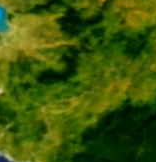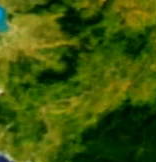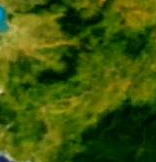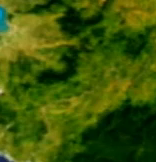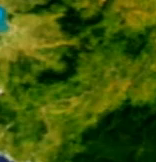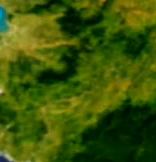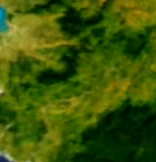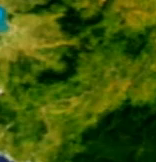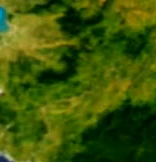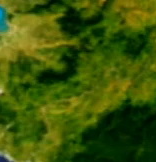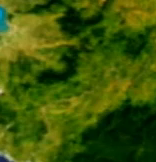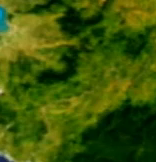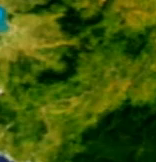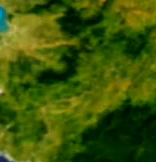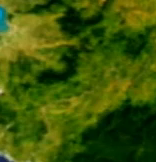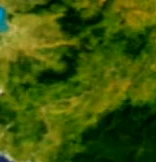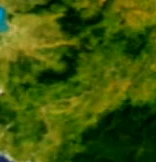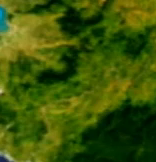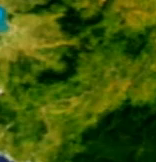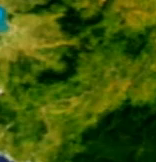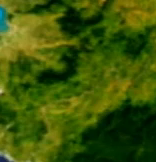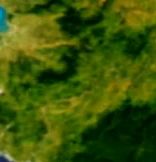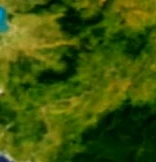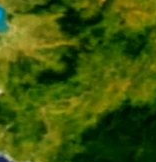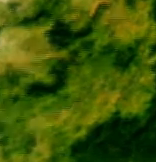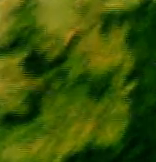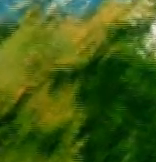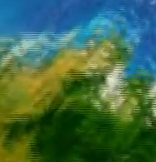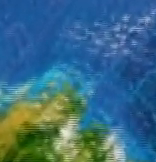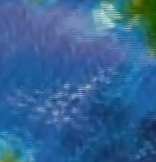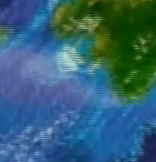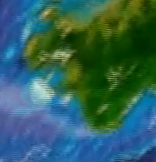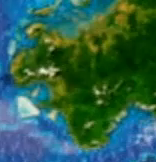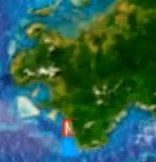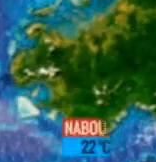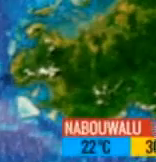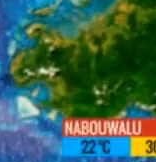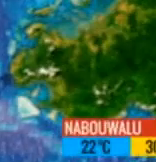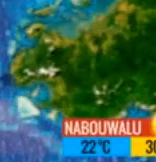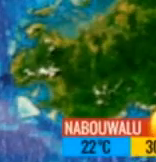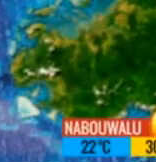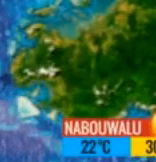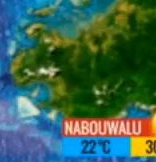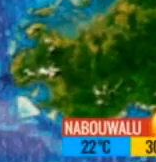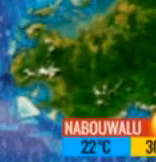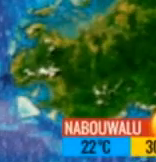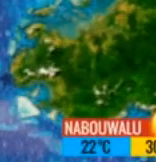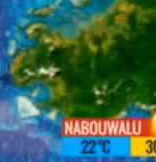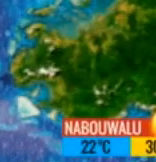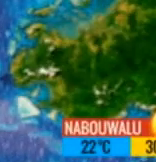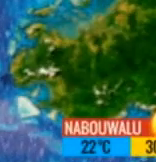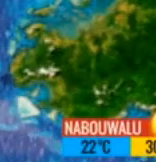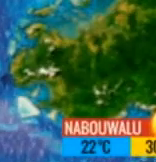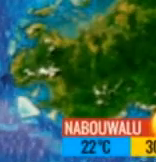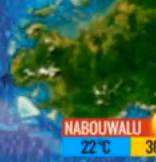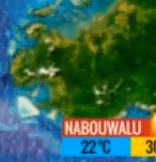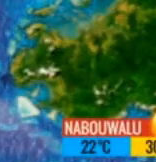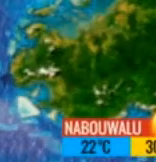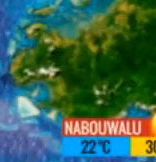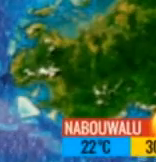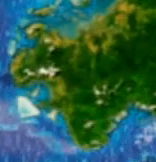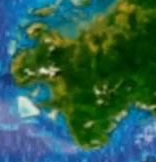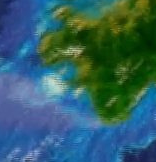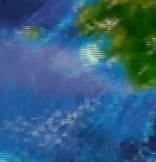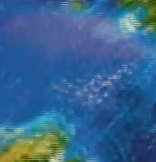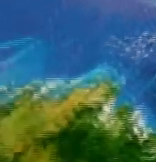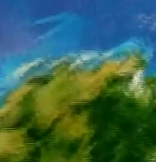Suva, not a single drop of rain. Well, that looks like a good sign. And up north, a big improvement as